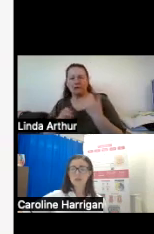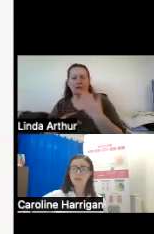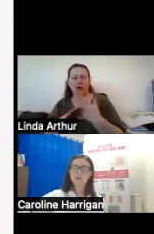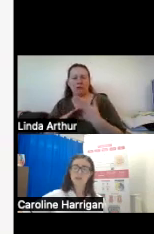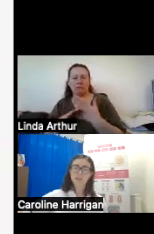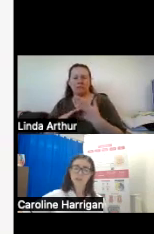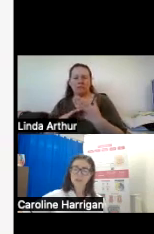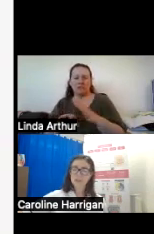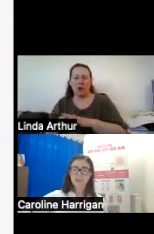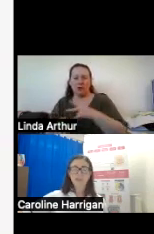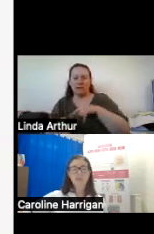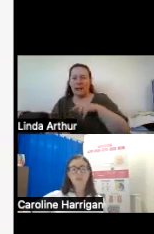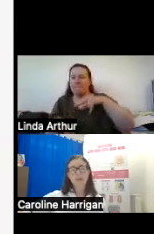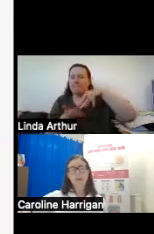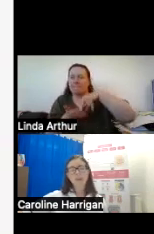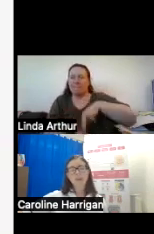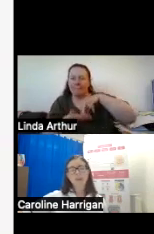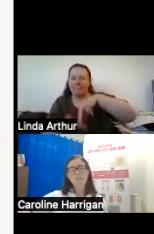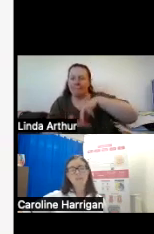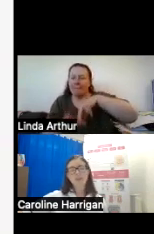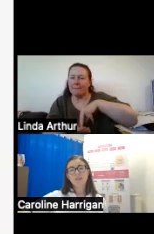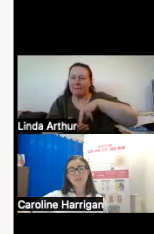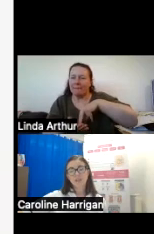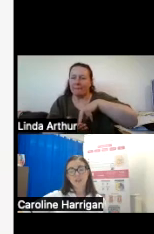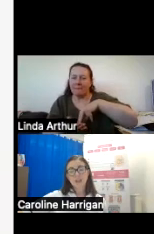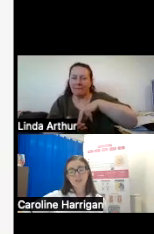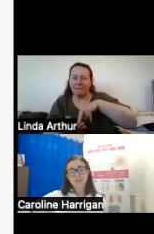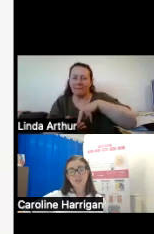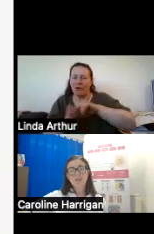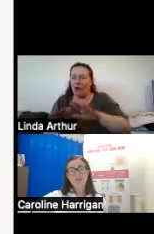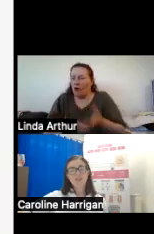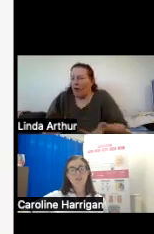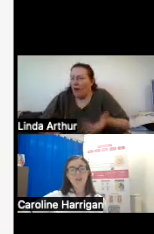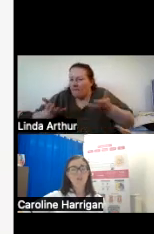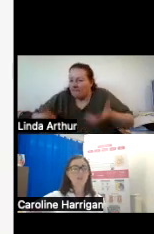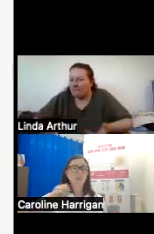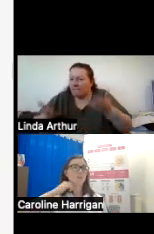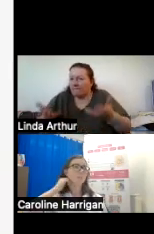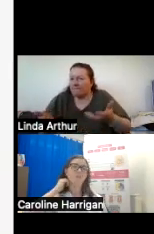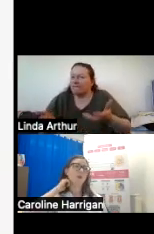prolonged periods on your feet standing, or you're lifting a lot of heavy things. So